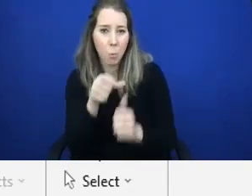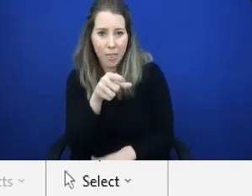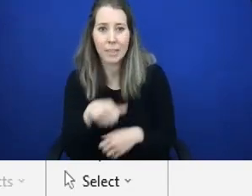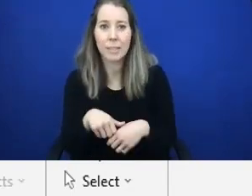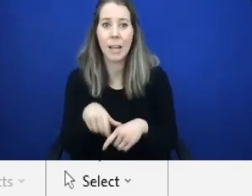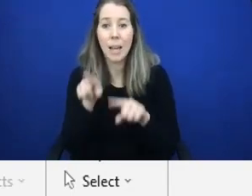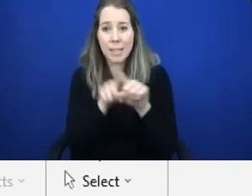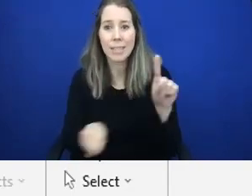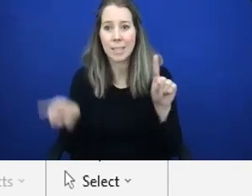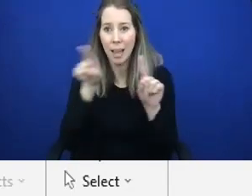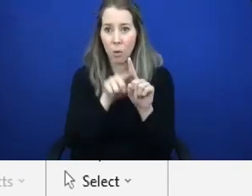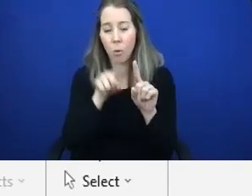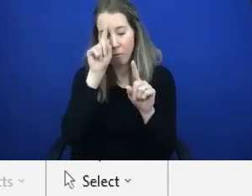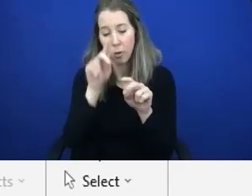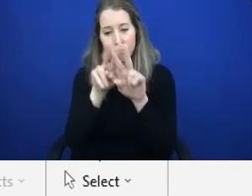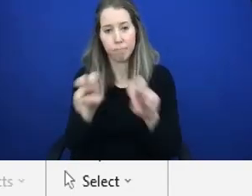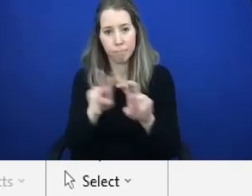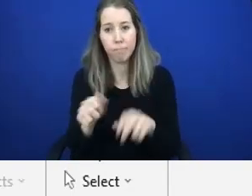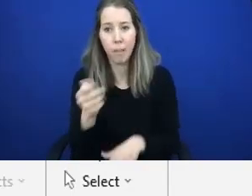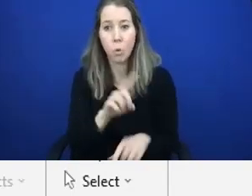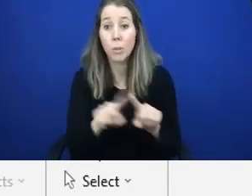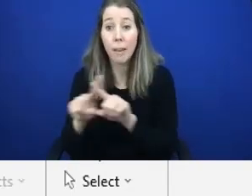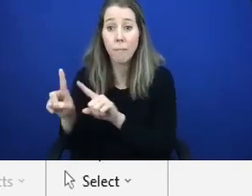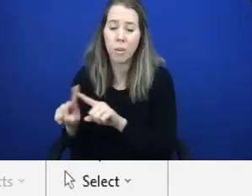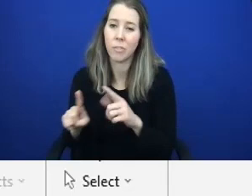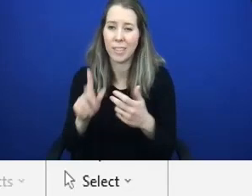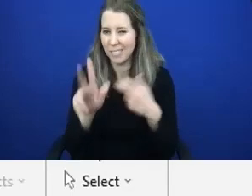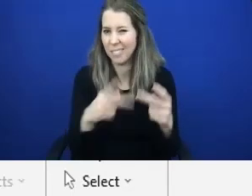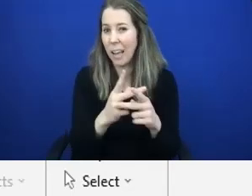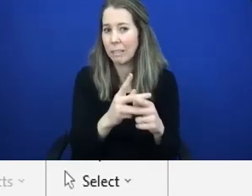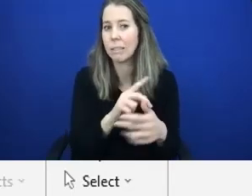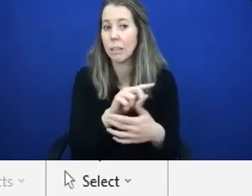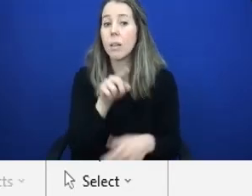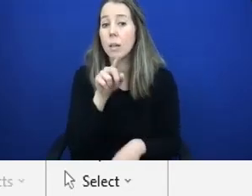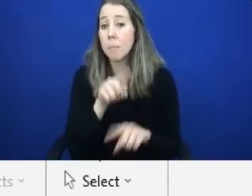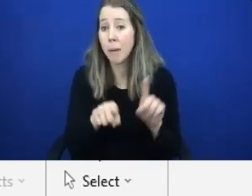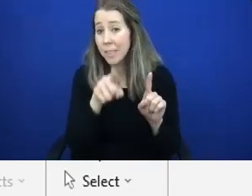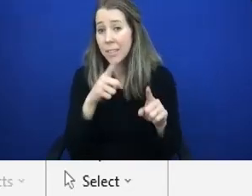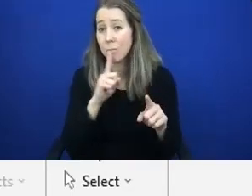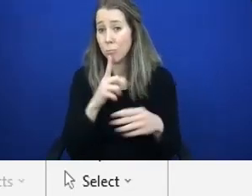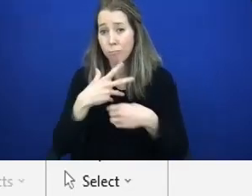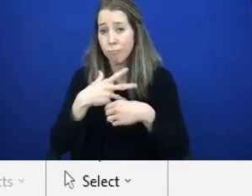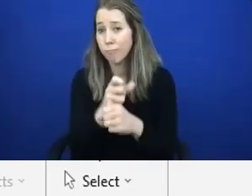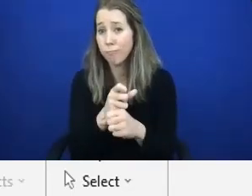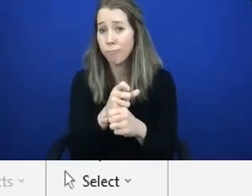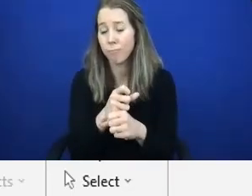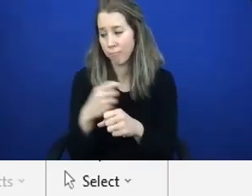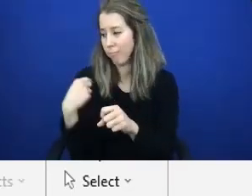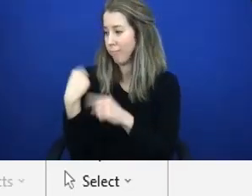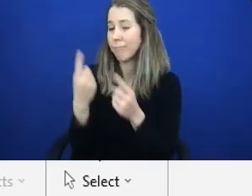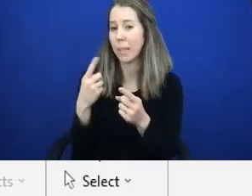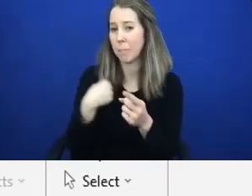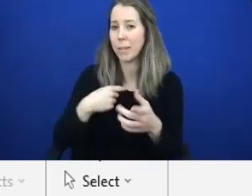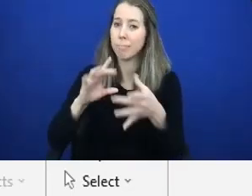a cycle of assessment. There's a few different versions of this, but this basically summarizes what I've been talking